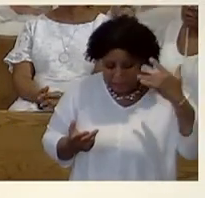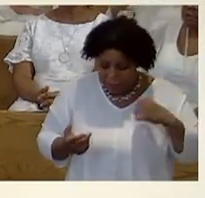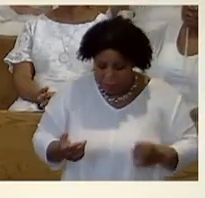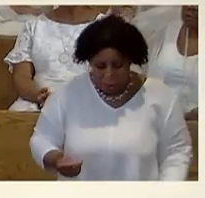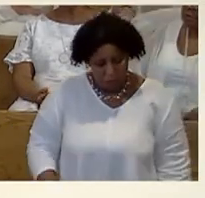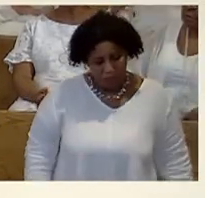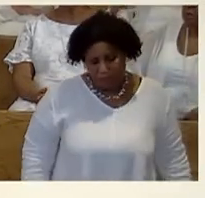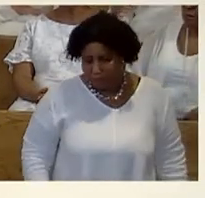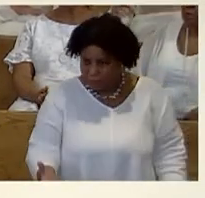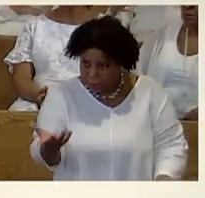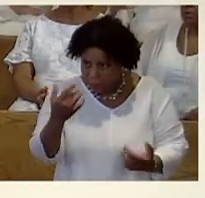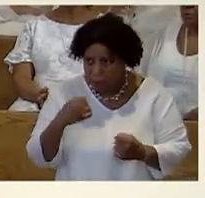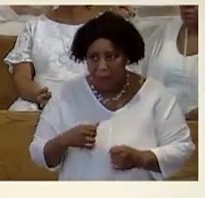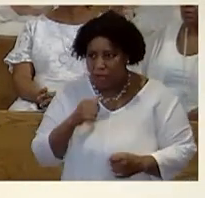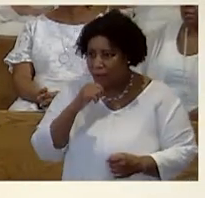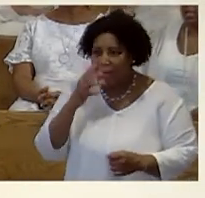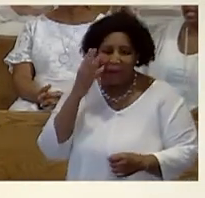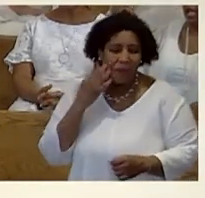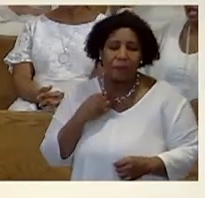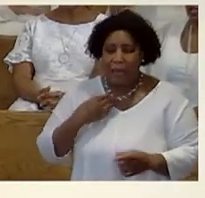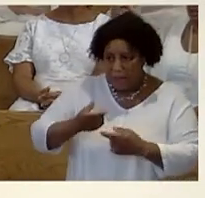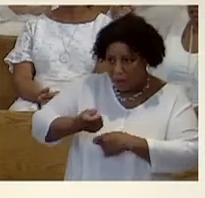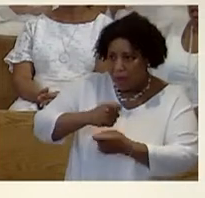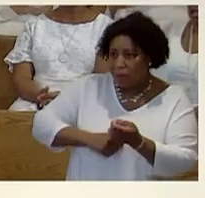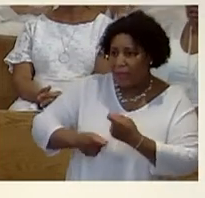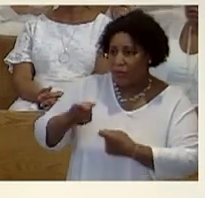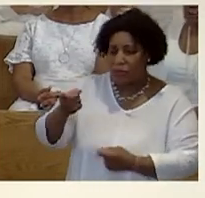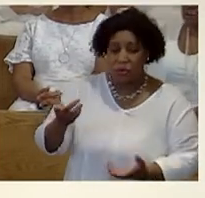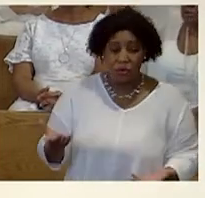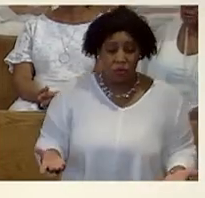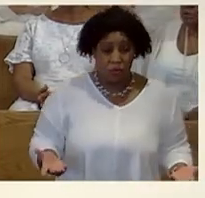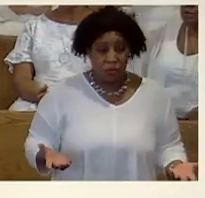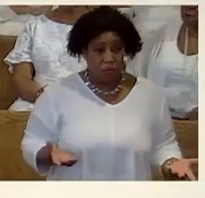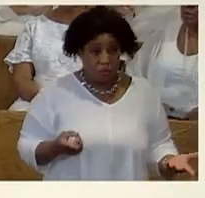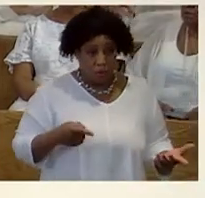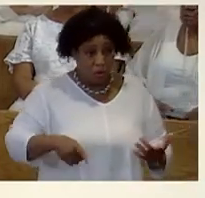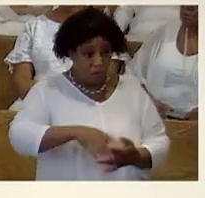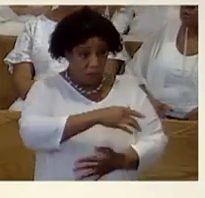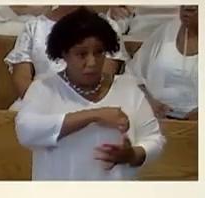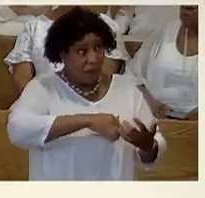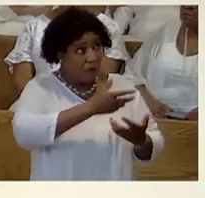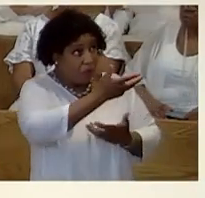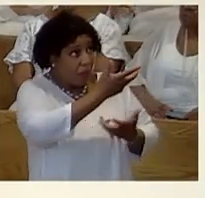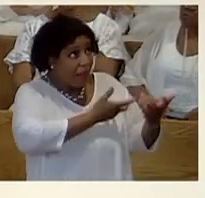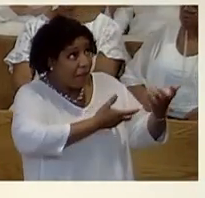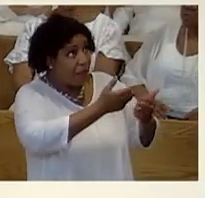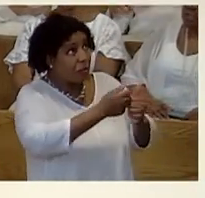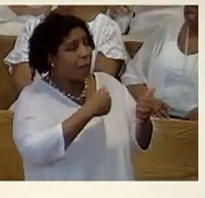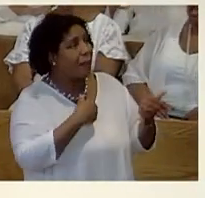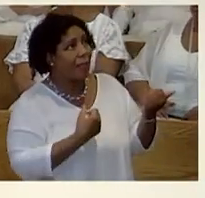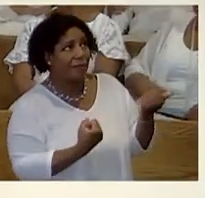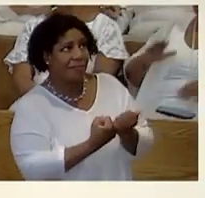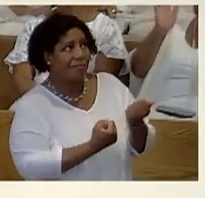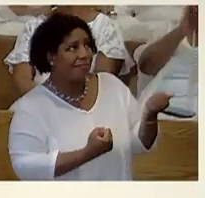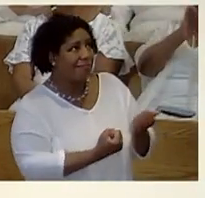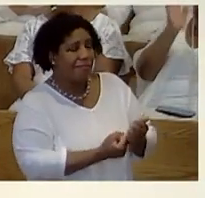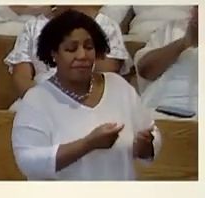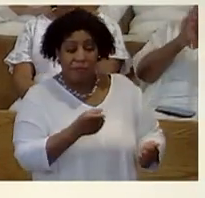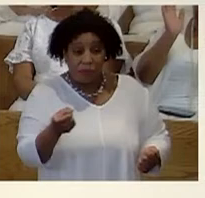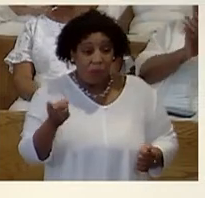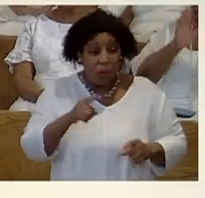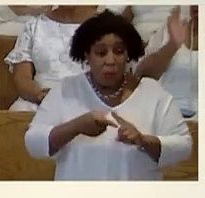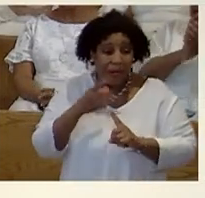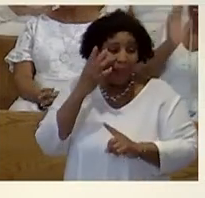to go through it, because I took your place. And if you in the fellowship with me, I got your back. And so when you go